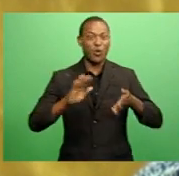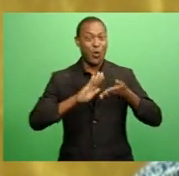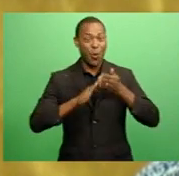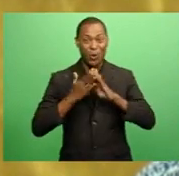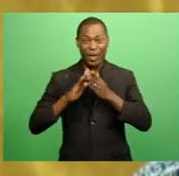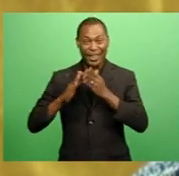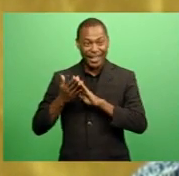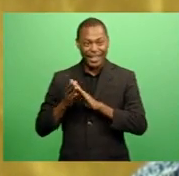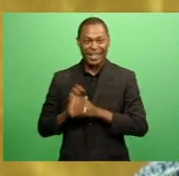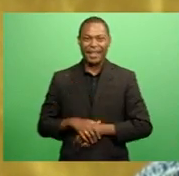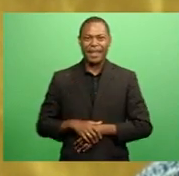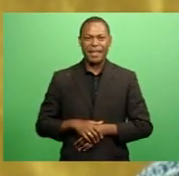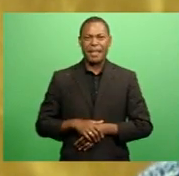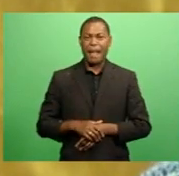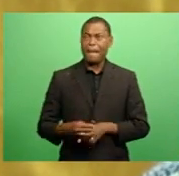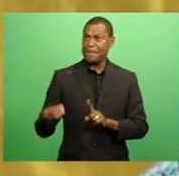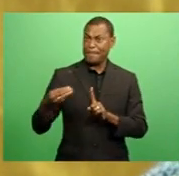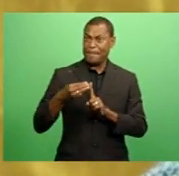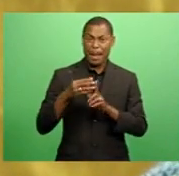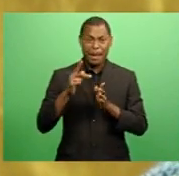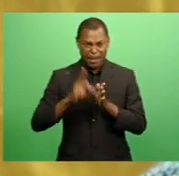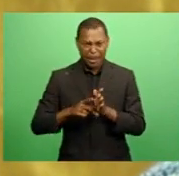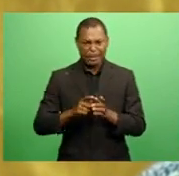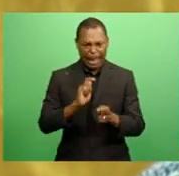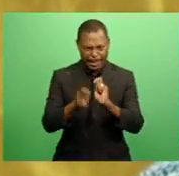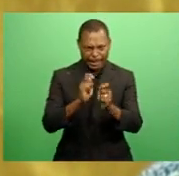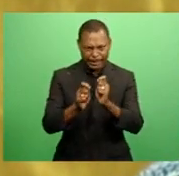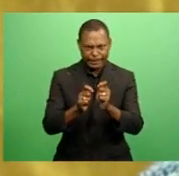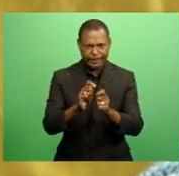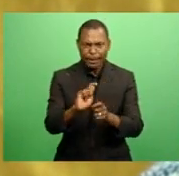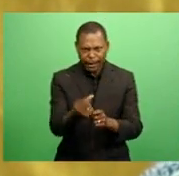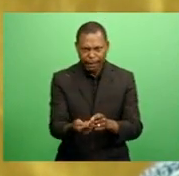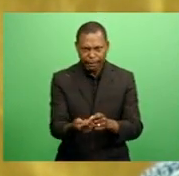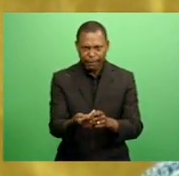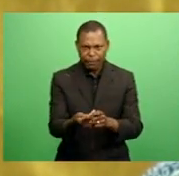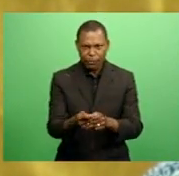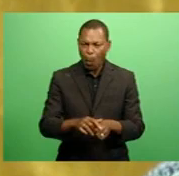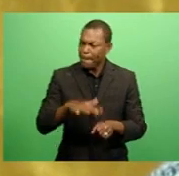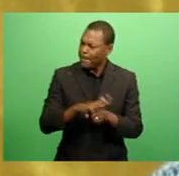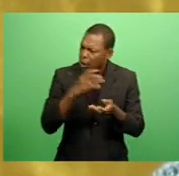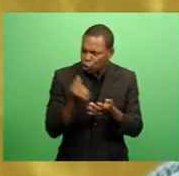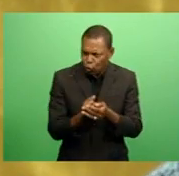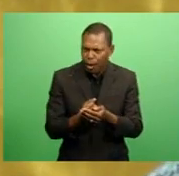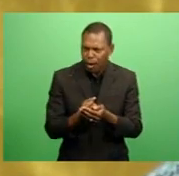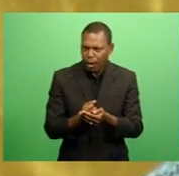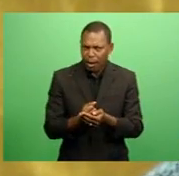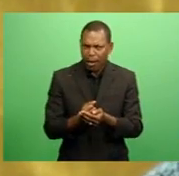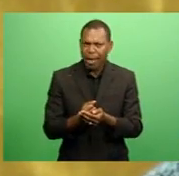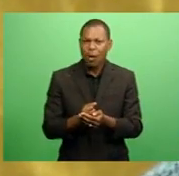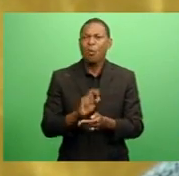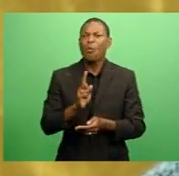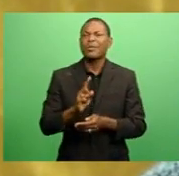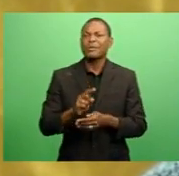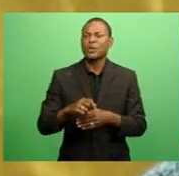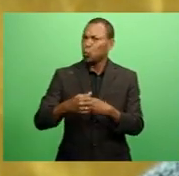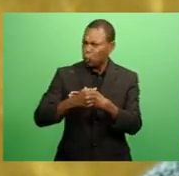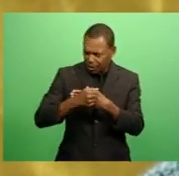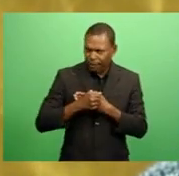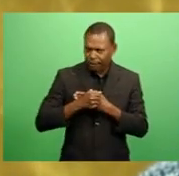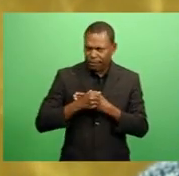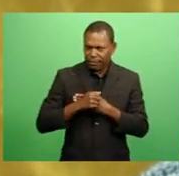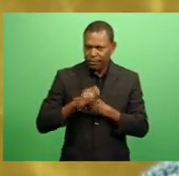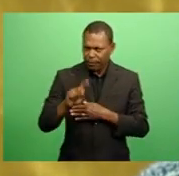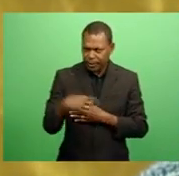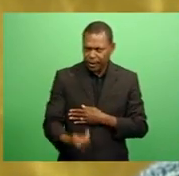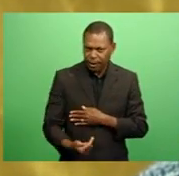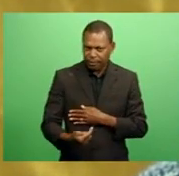vaccines, but the key part really is the testing itself. Making sure that we know that people are safe and making sure that we